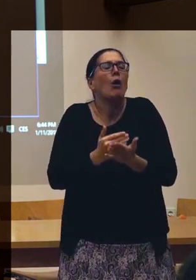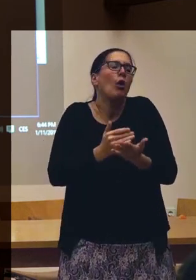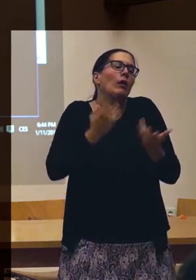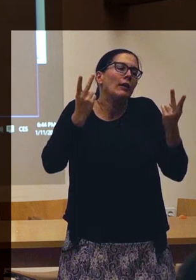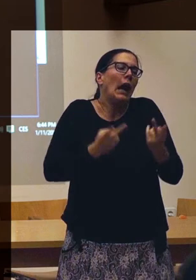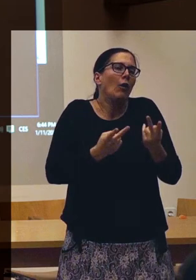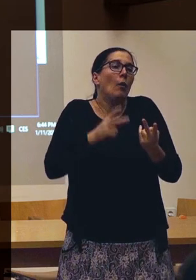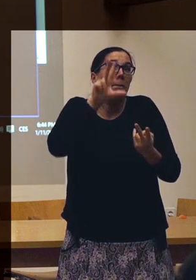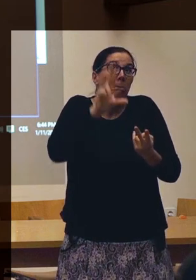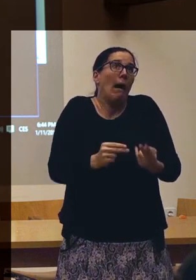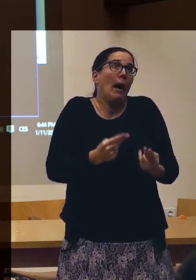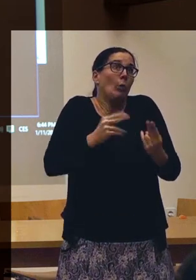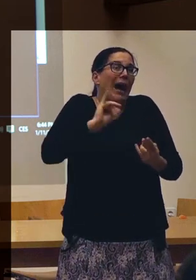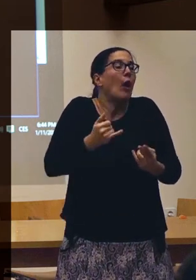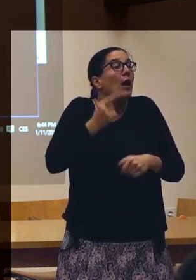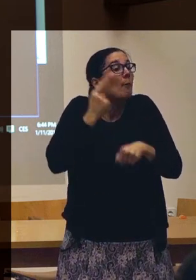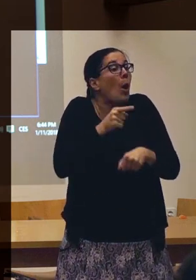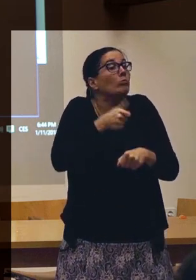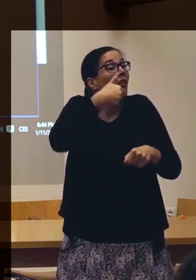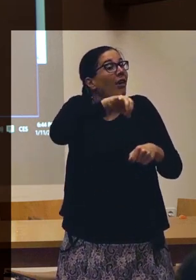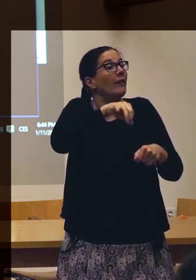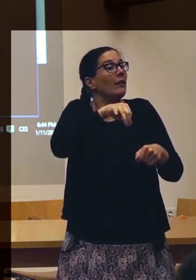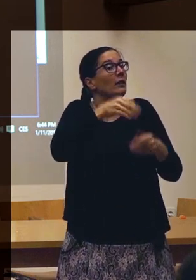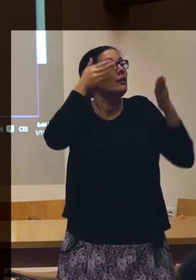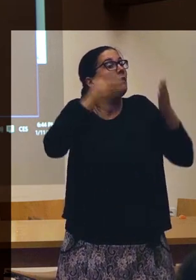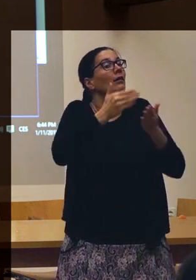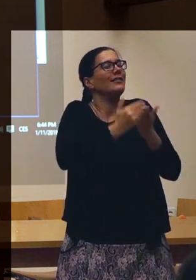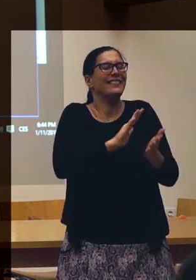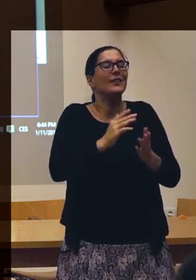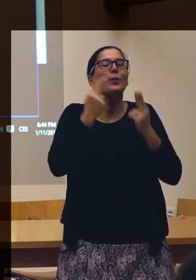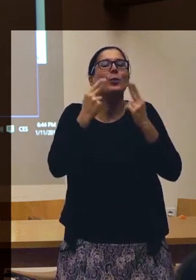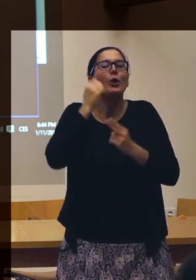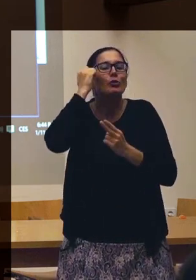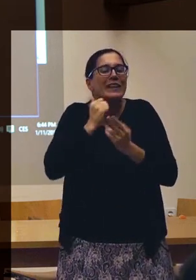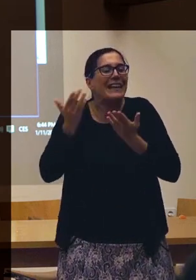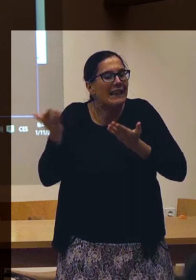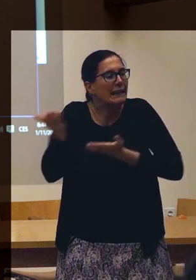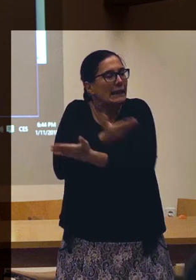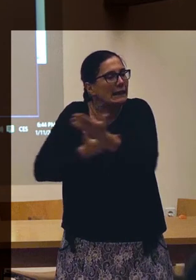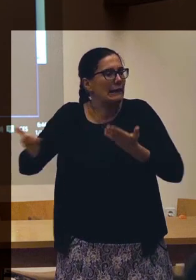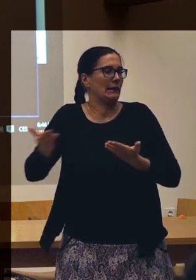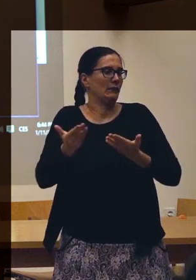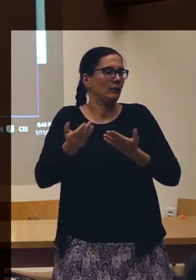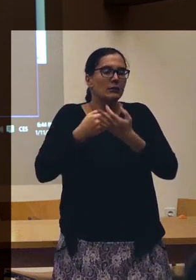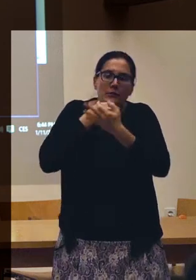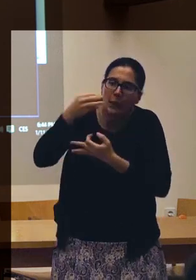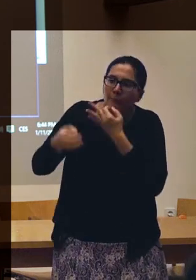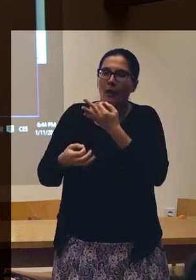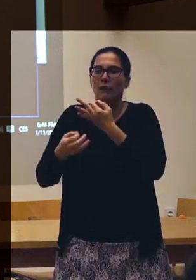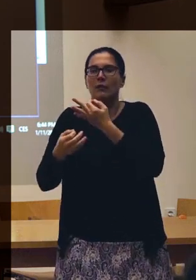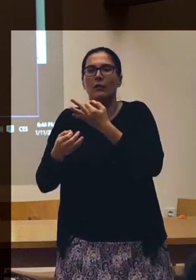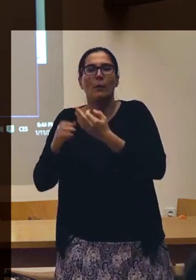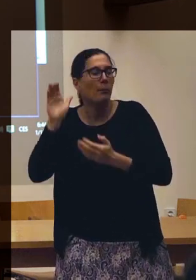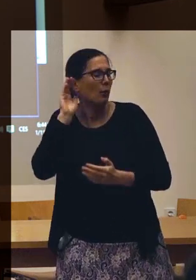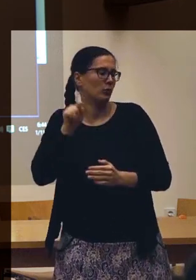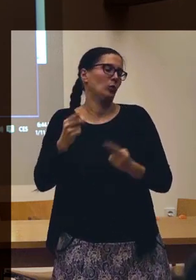about like human thinking about another human. So for me,